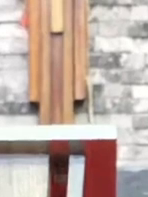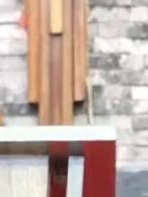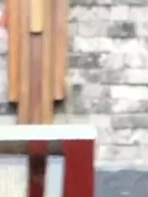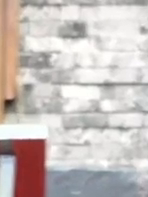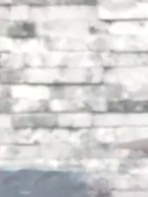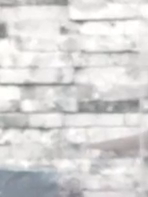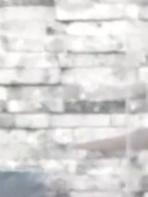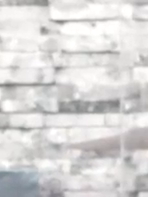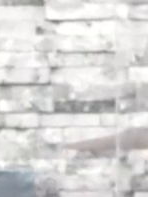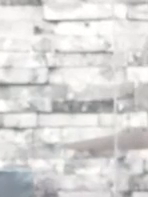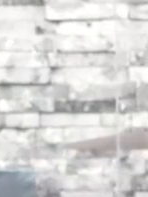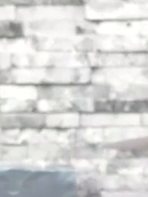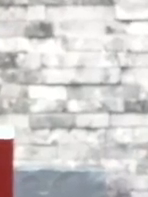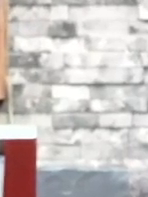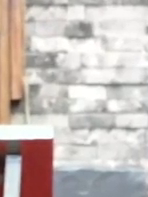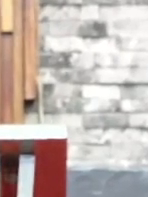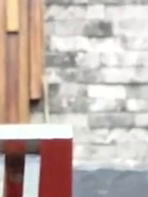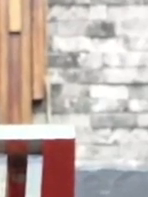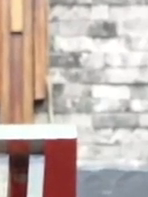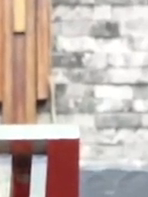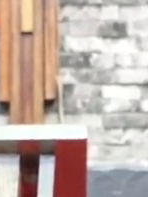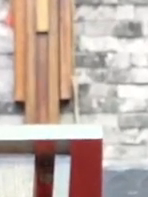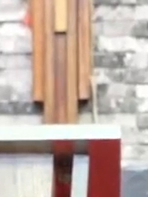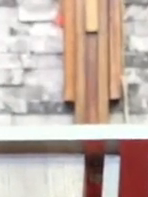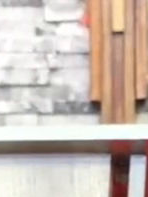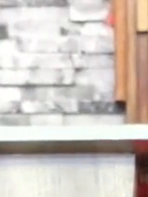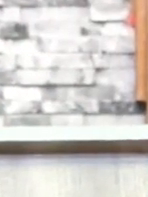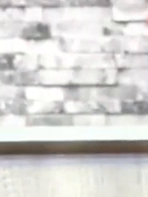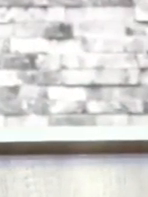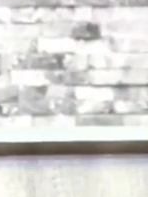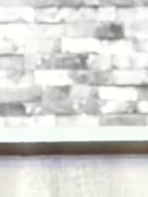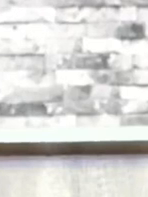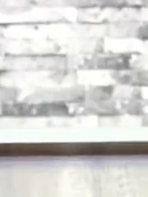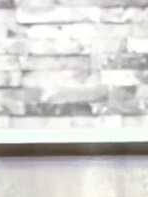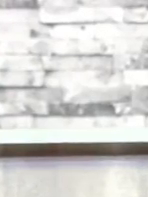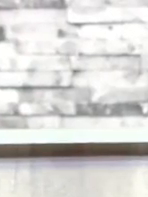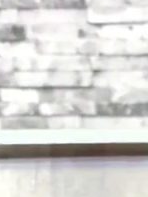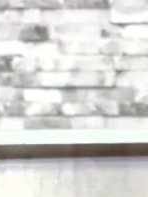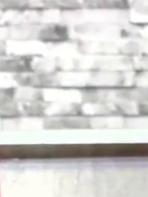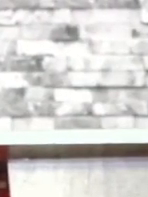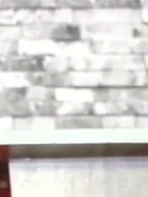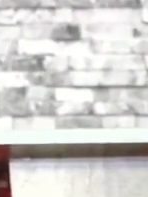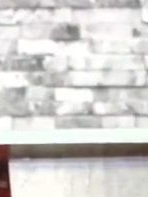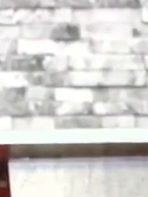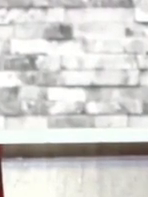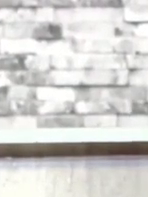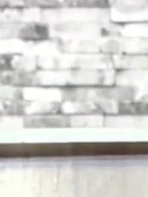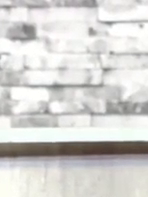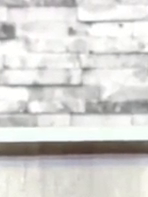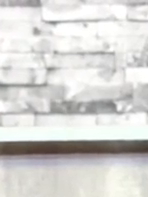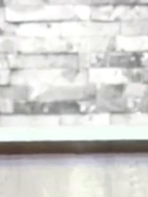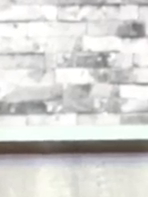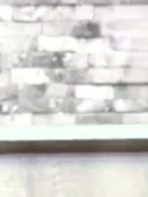would be passing. Waliokuwa wagonjwa wangeletwa walazwe mahali alikuwa anapitia. Because his shadow falling on the sick, kwa sababu kivuli chake